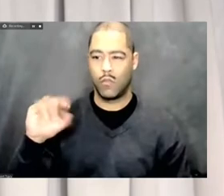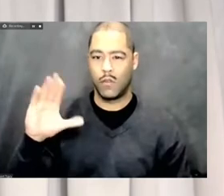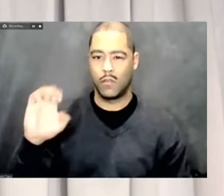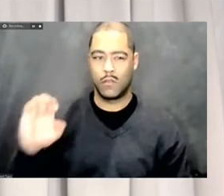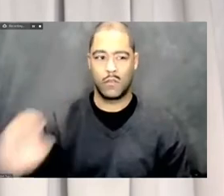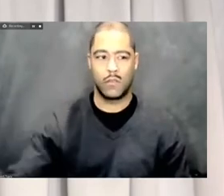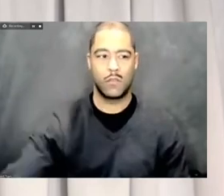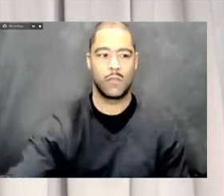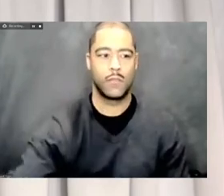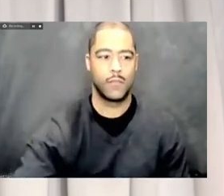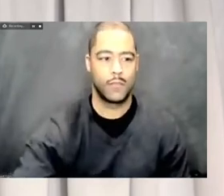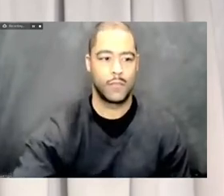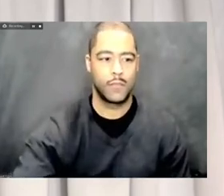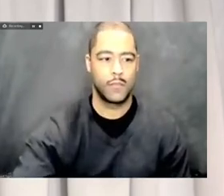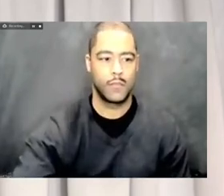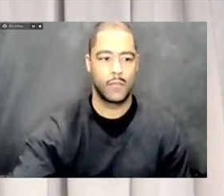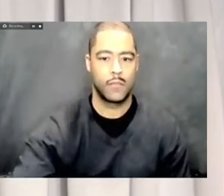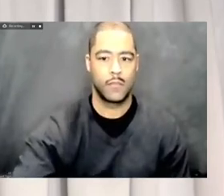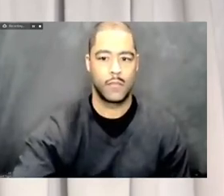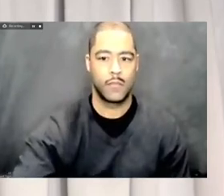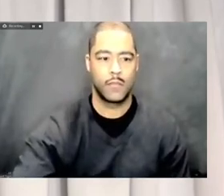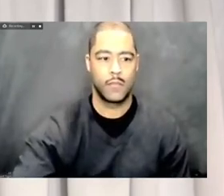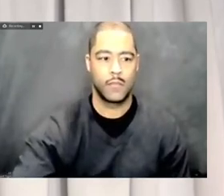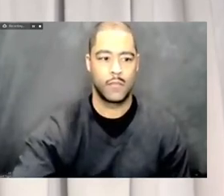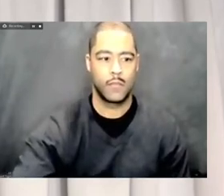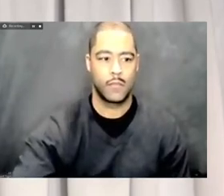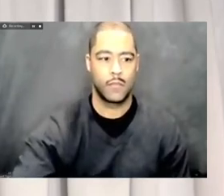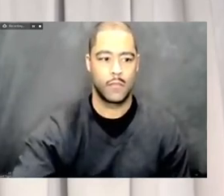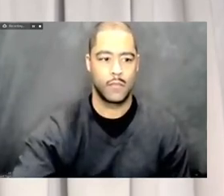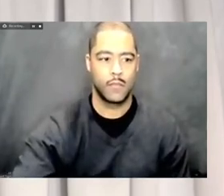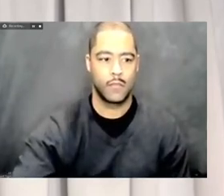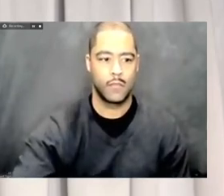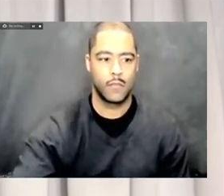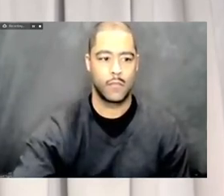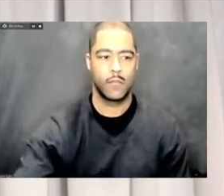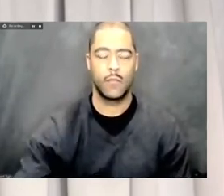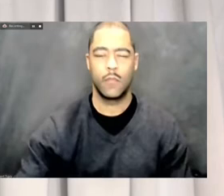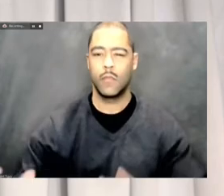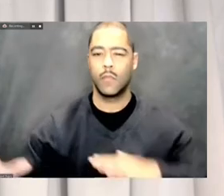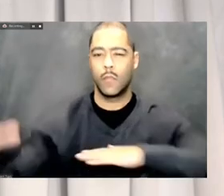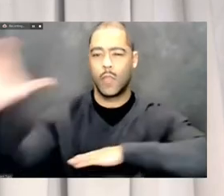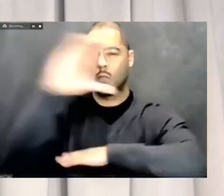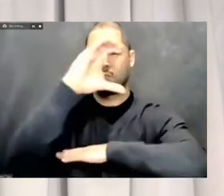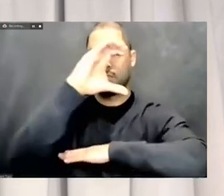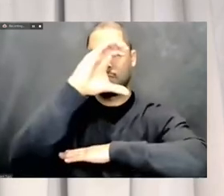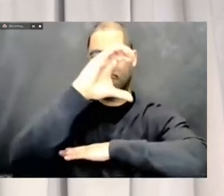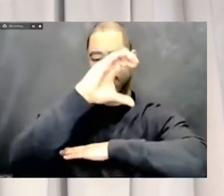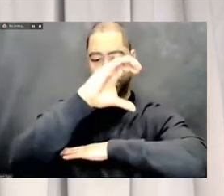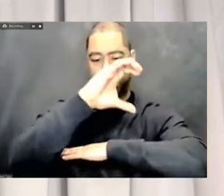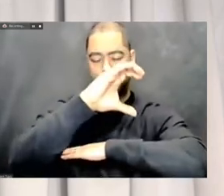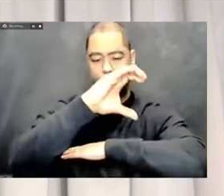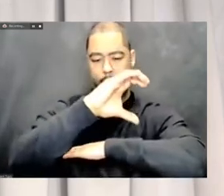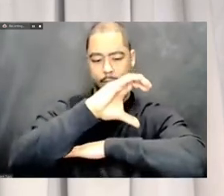Softly, in the dusk, a woman is singing to me,